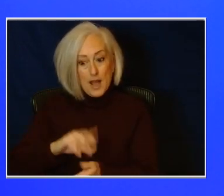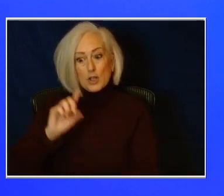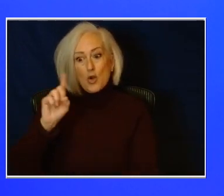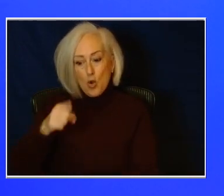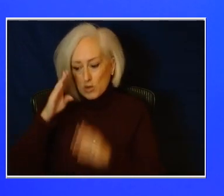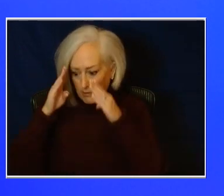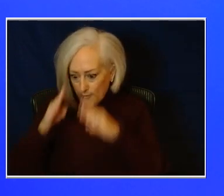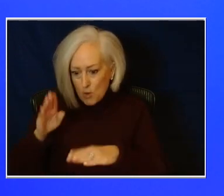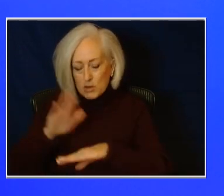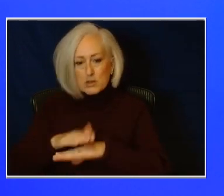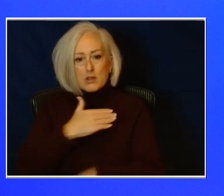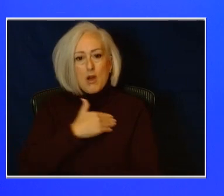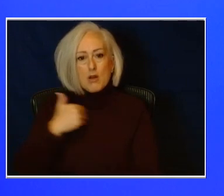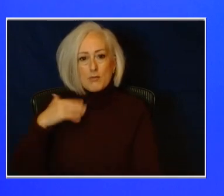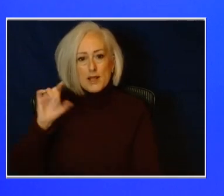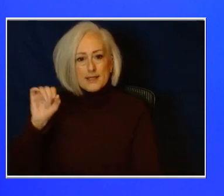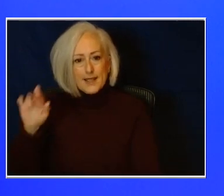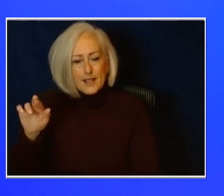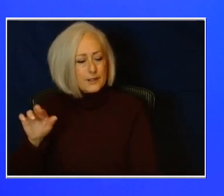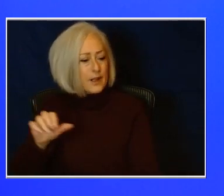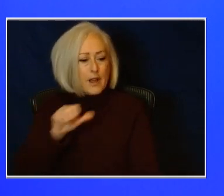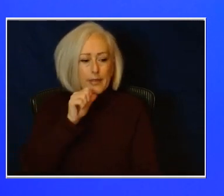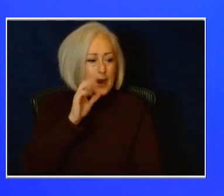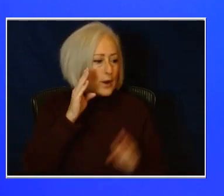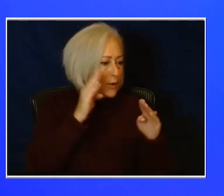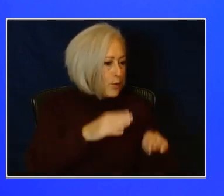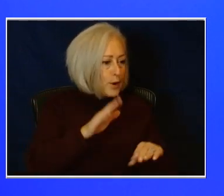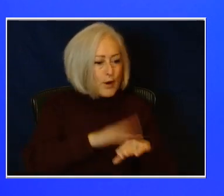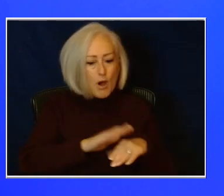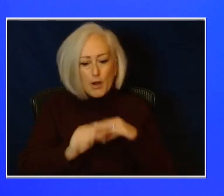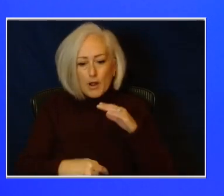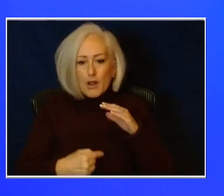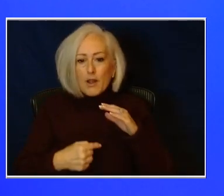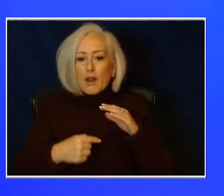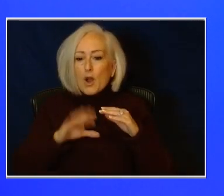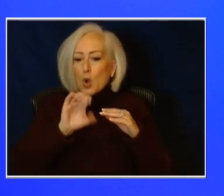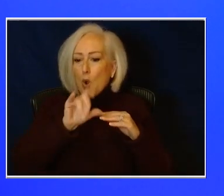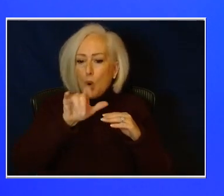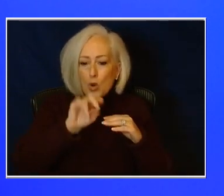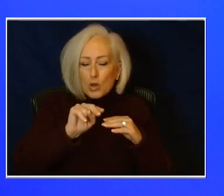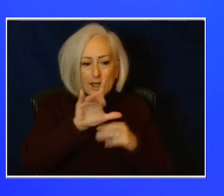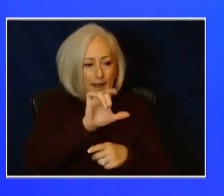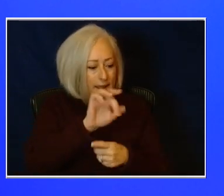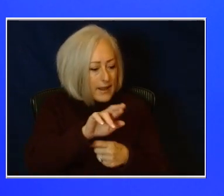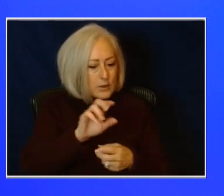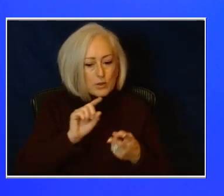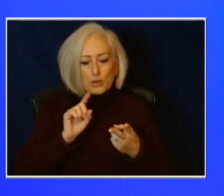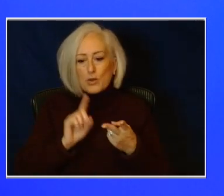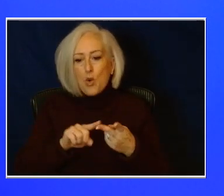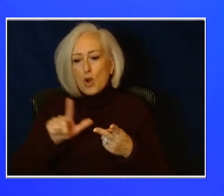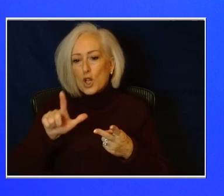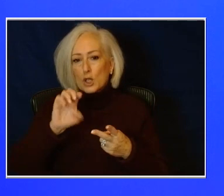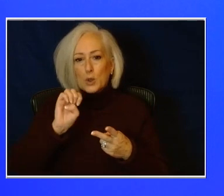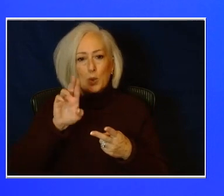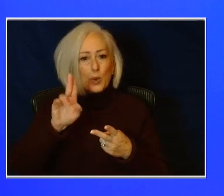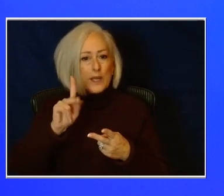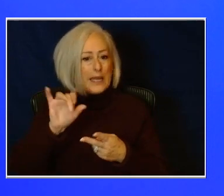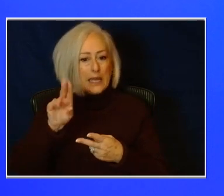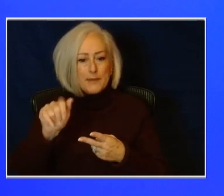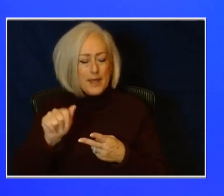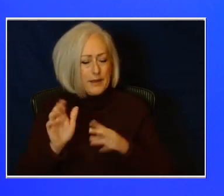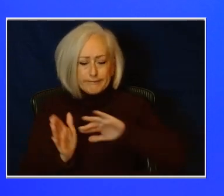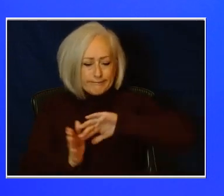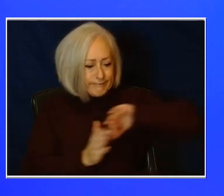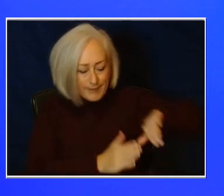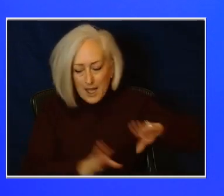about leukemia or colon cancer or keeping up in some other clinical area. They are at the